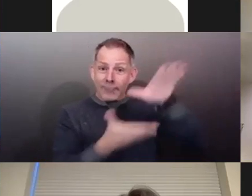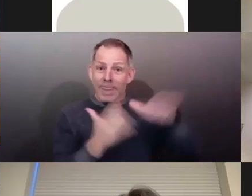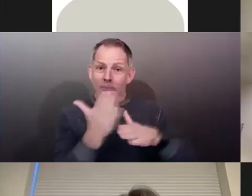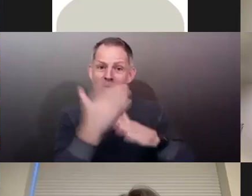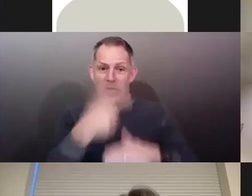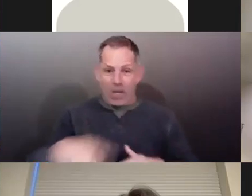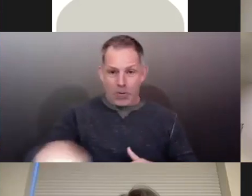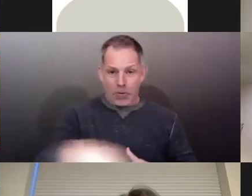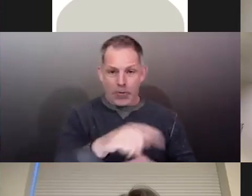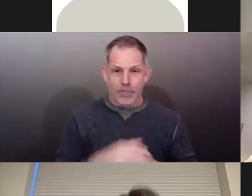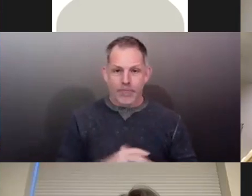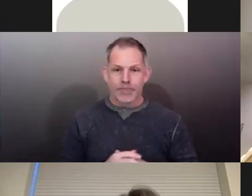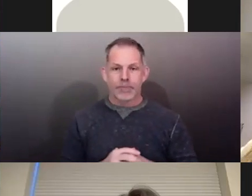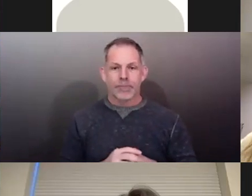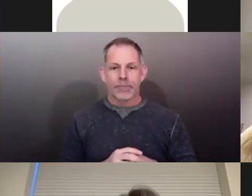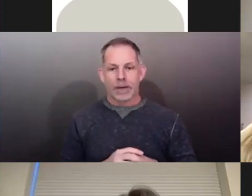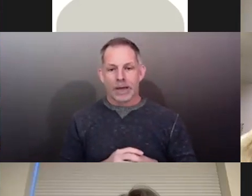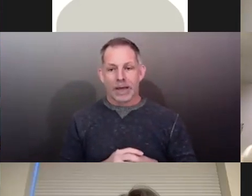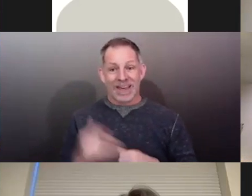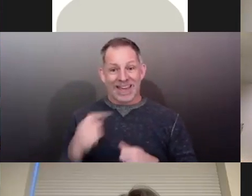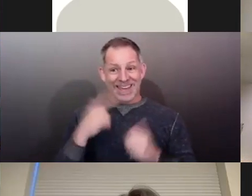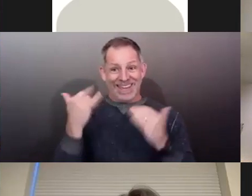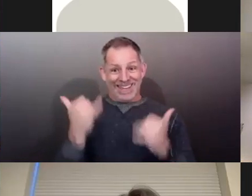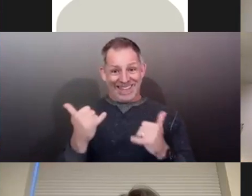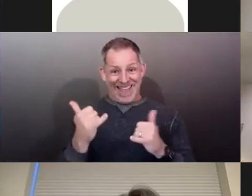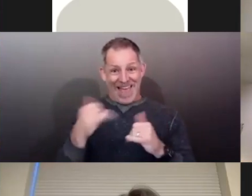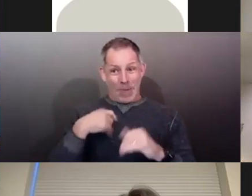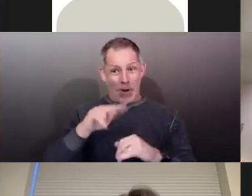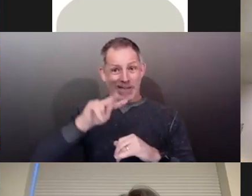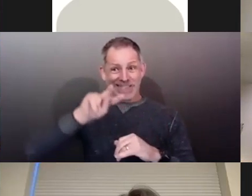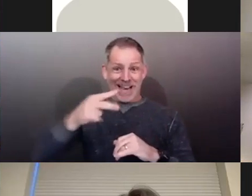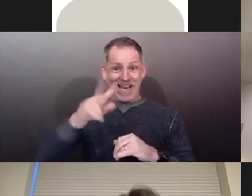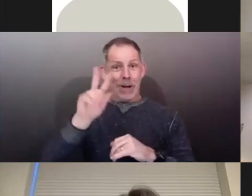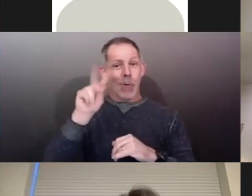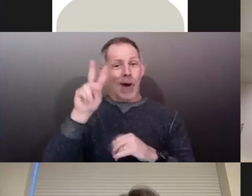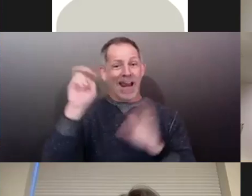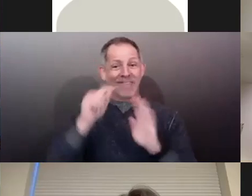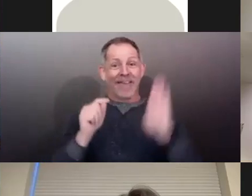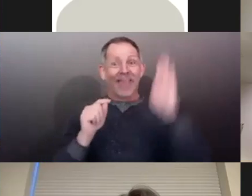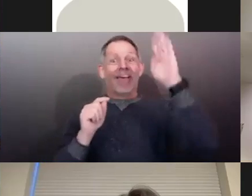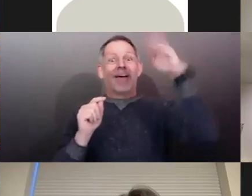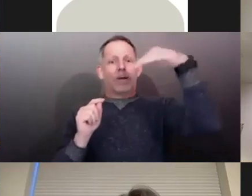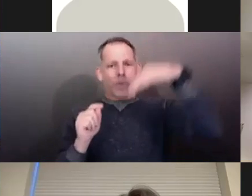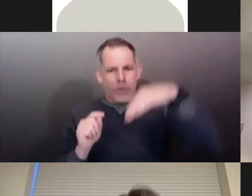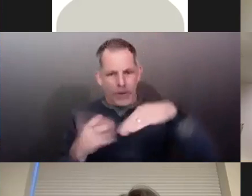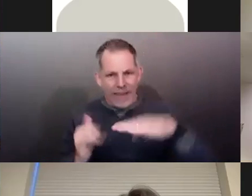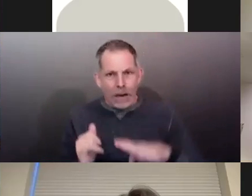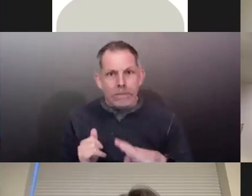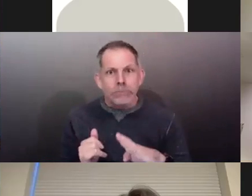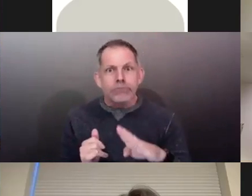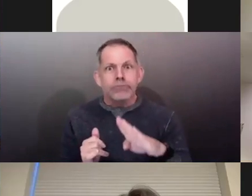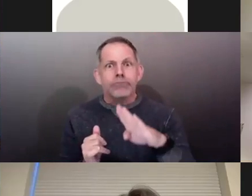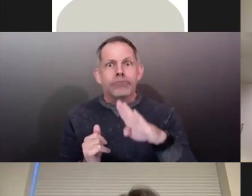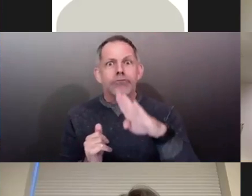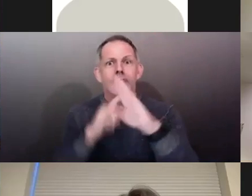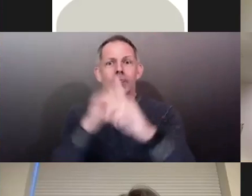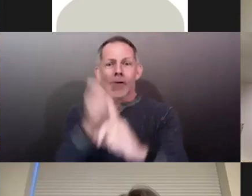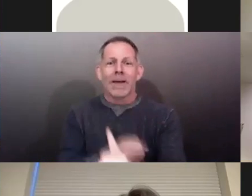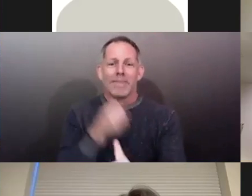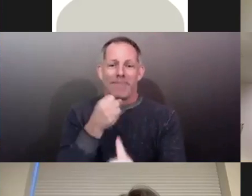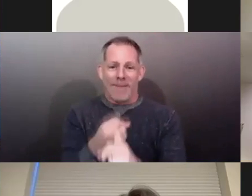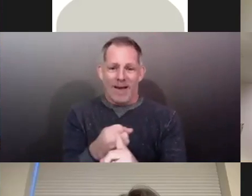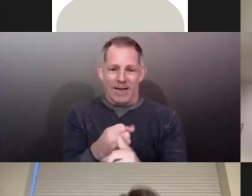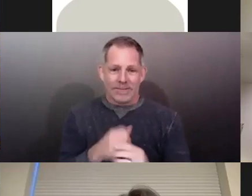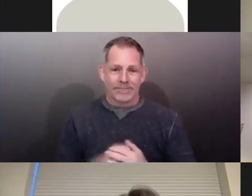need to redouble our efforts to keep our residents healthy and our medical systems functioning, food available, and our